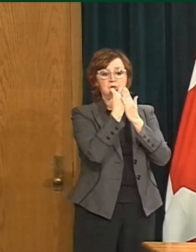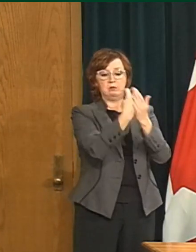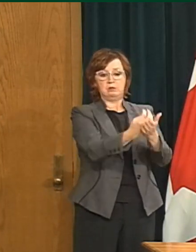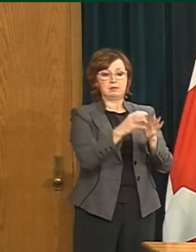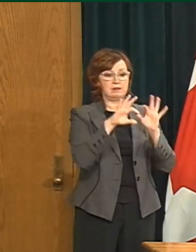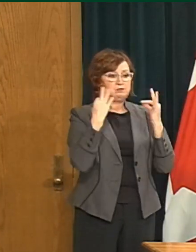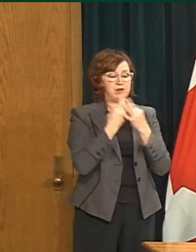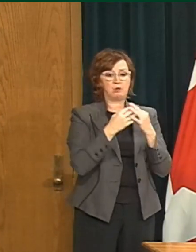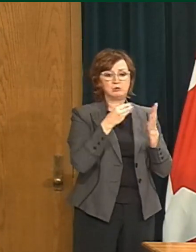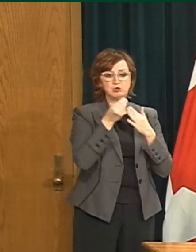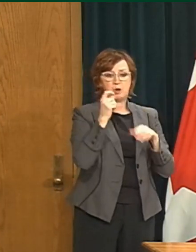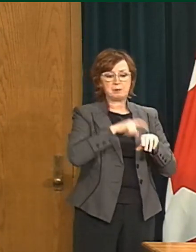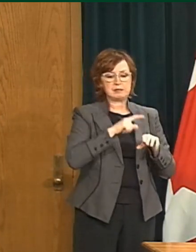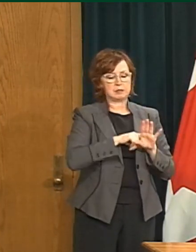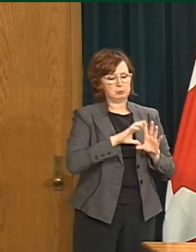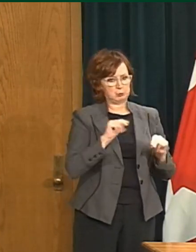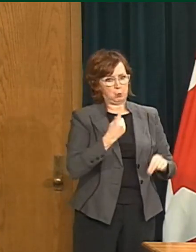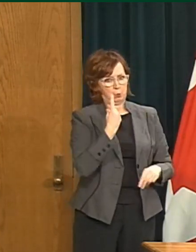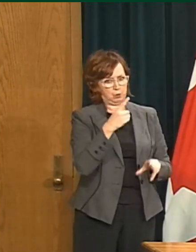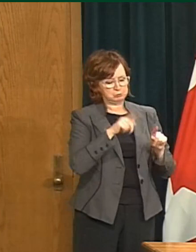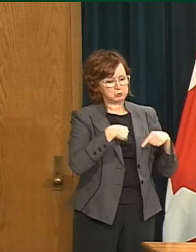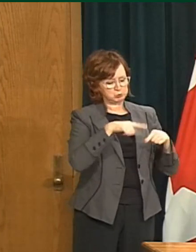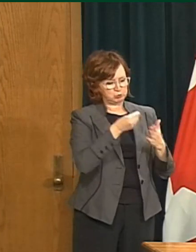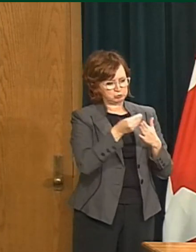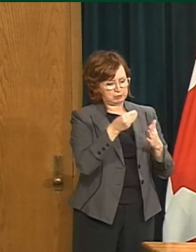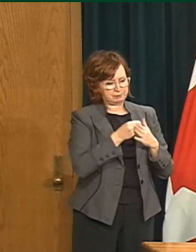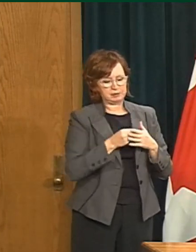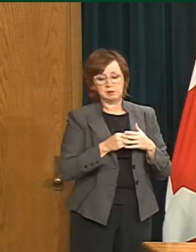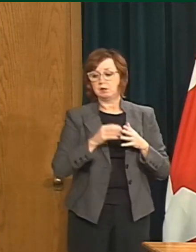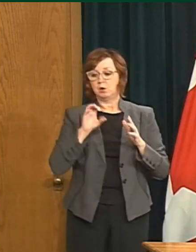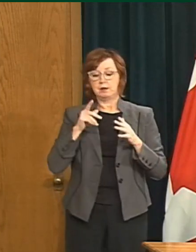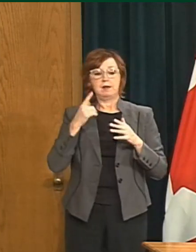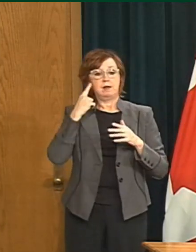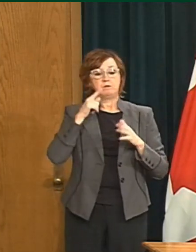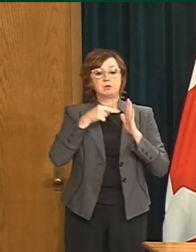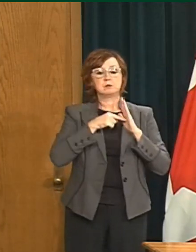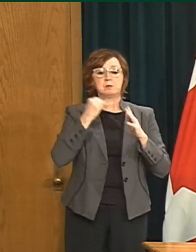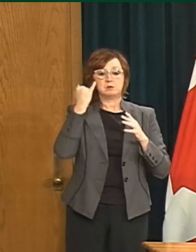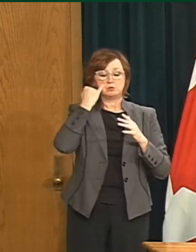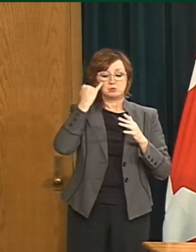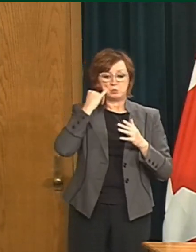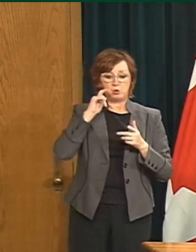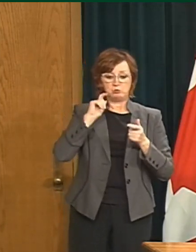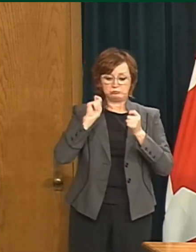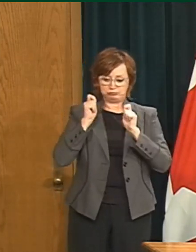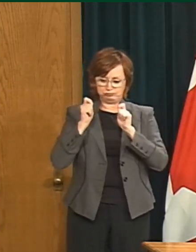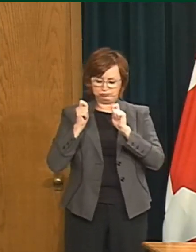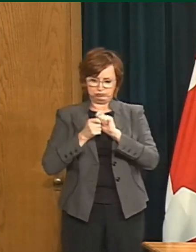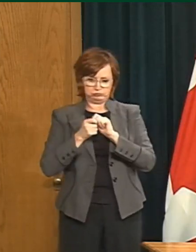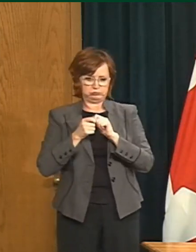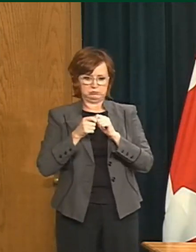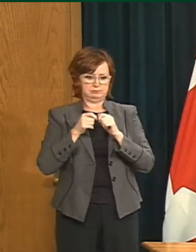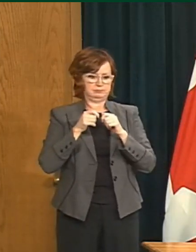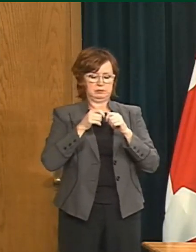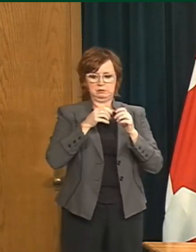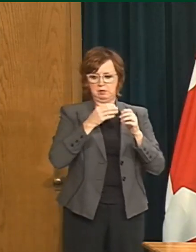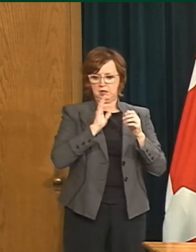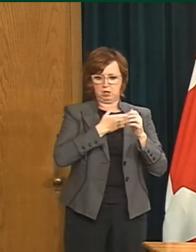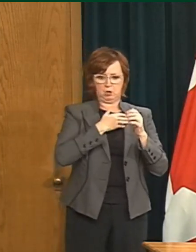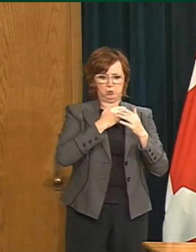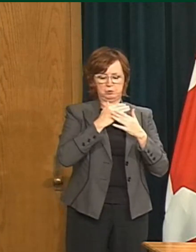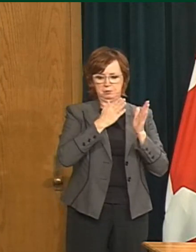very different experience than it was a month ago. There is physical distancing that is being well respected in our grocery stores. There